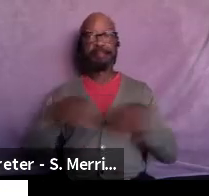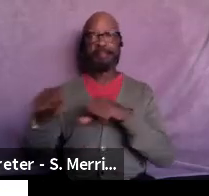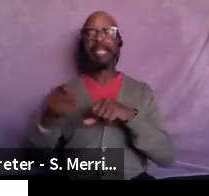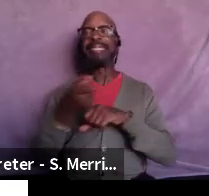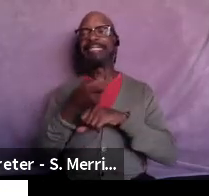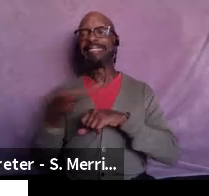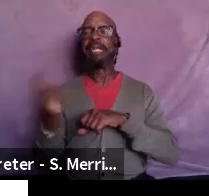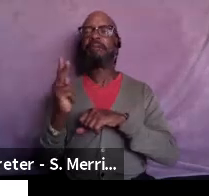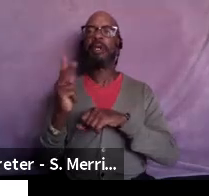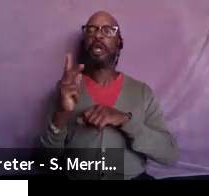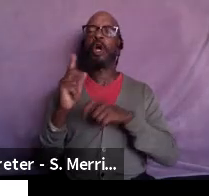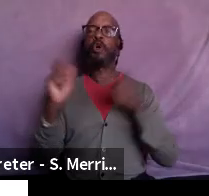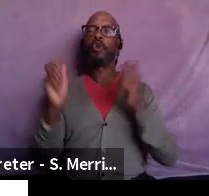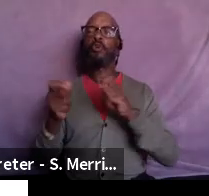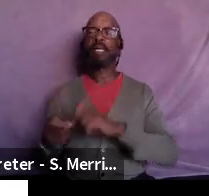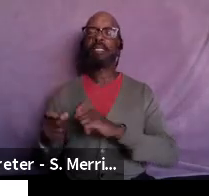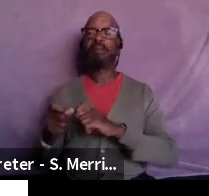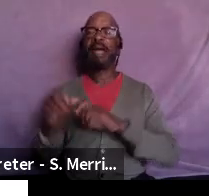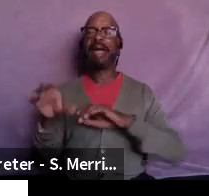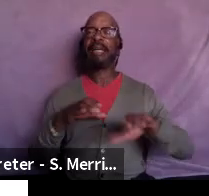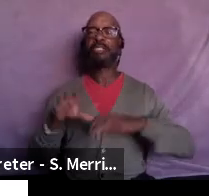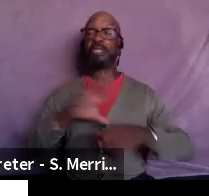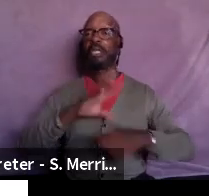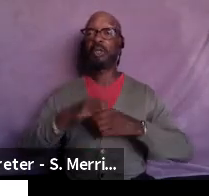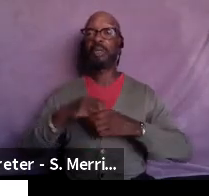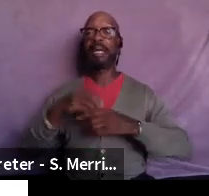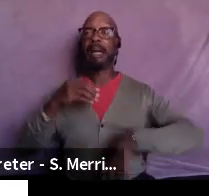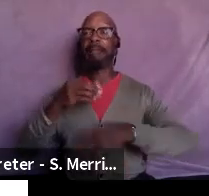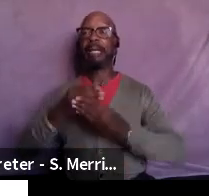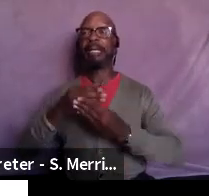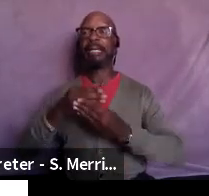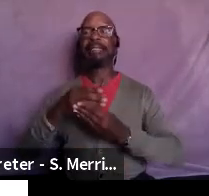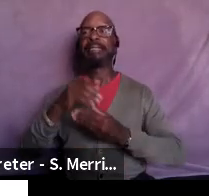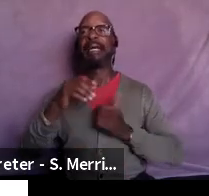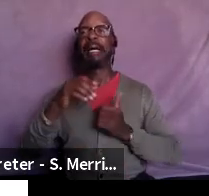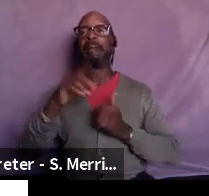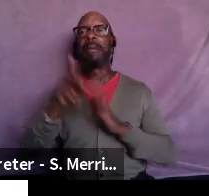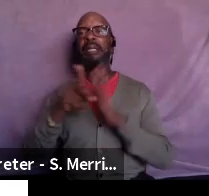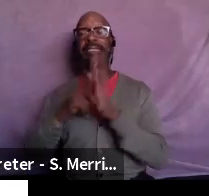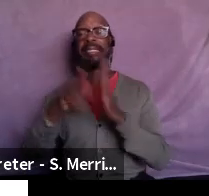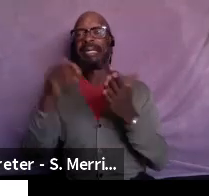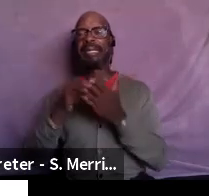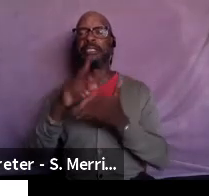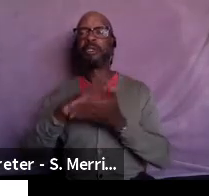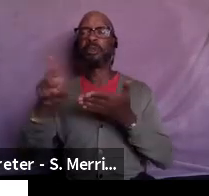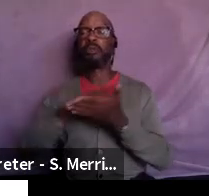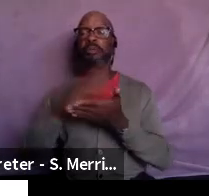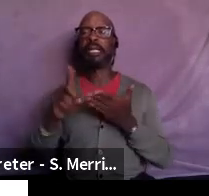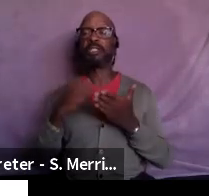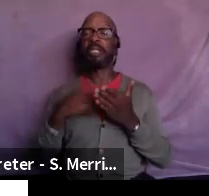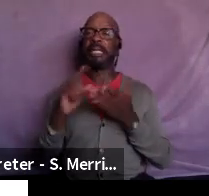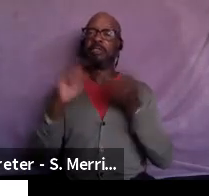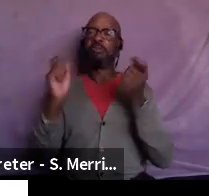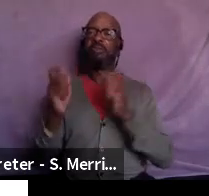Florida Orthopedic, including amending its non-discrimination policies and revising its procedures for